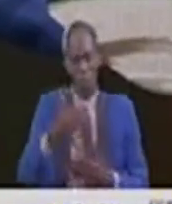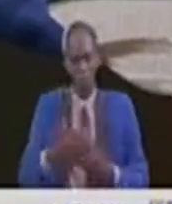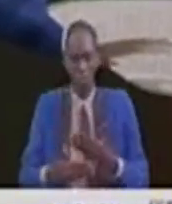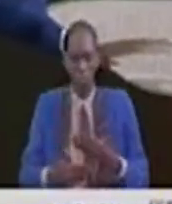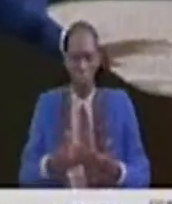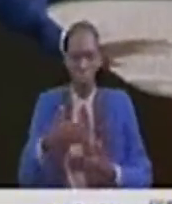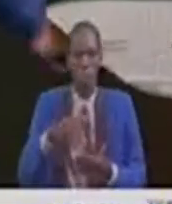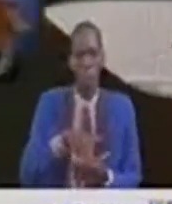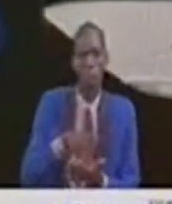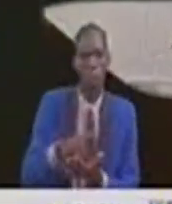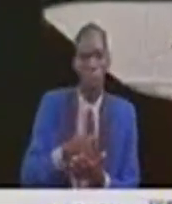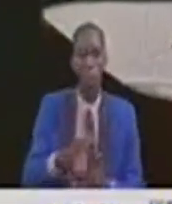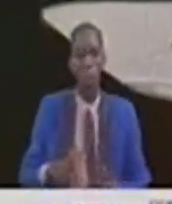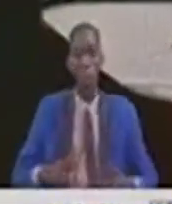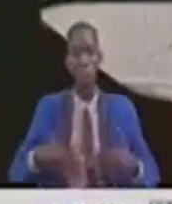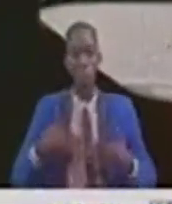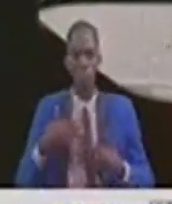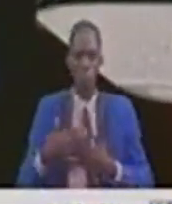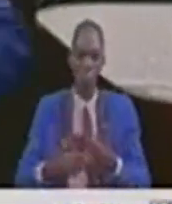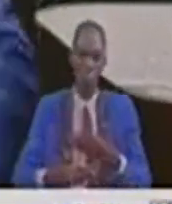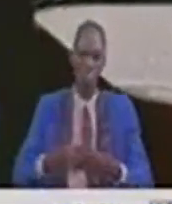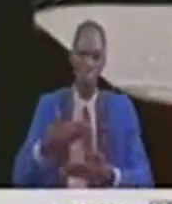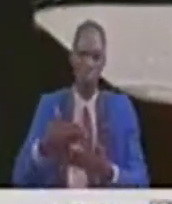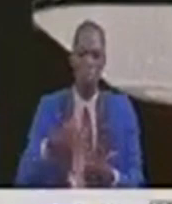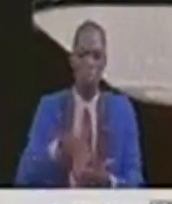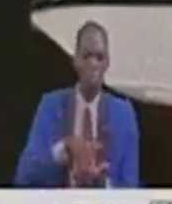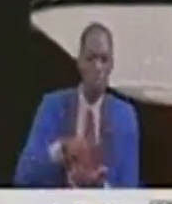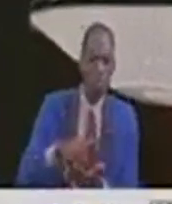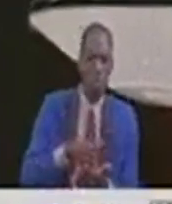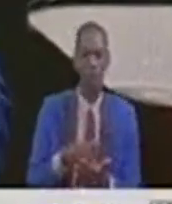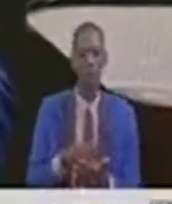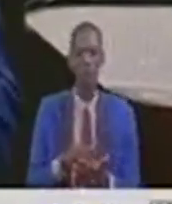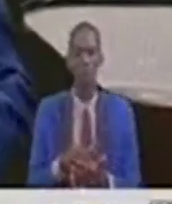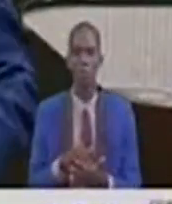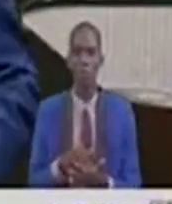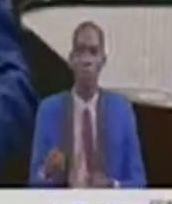life, weakens your resolve.